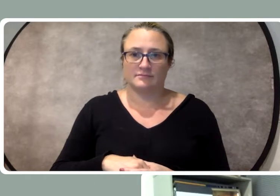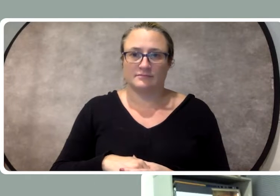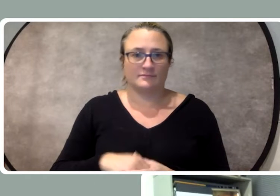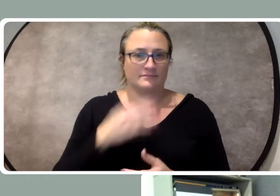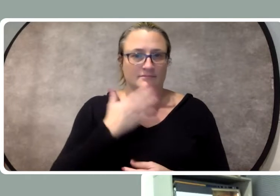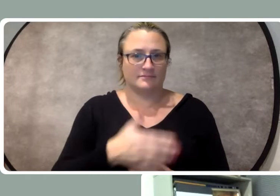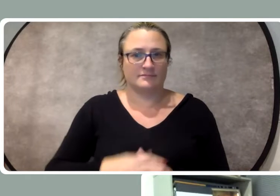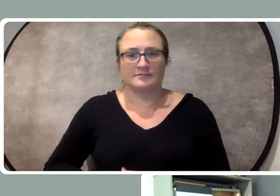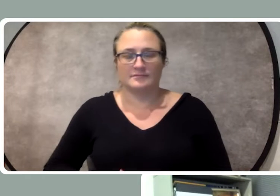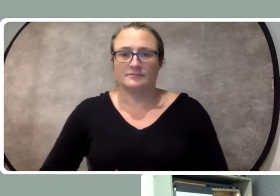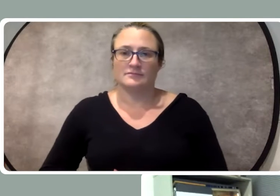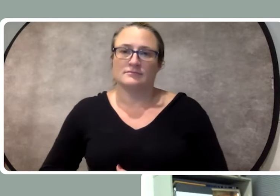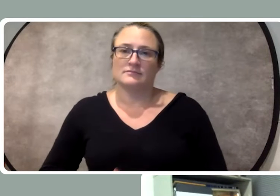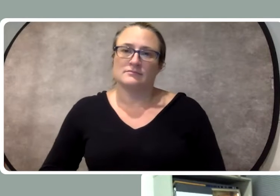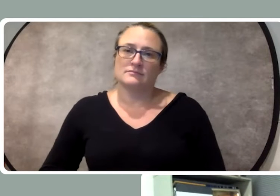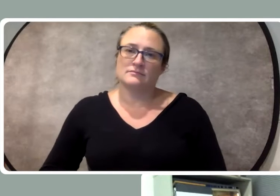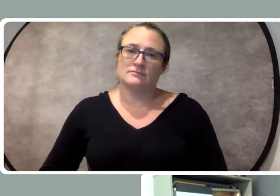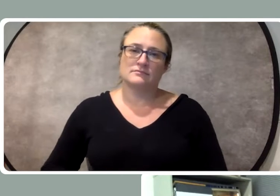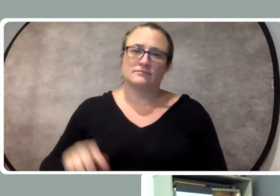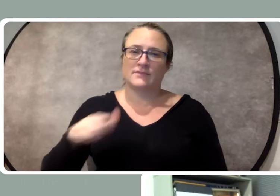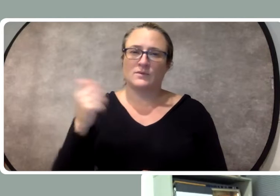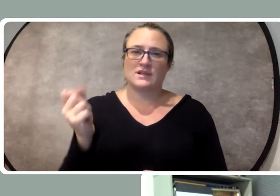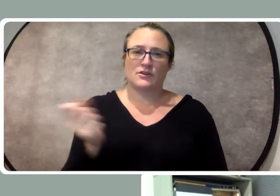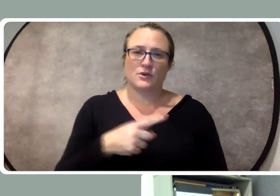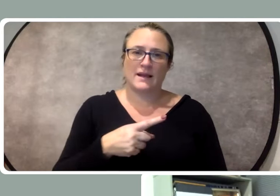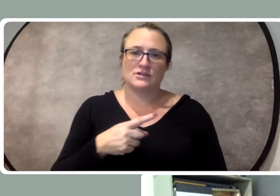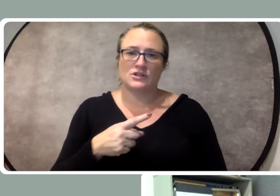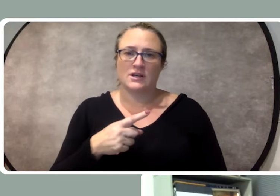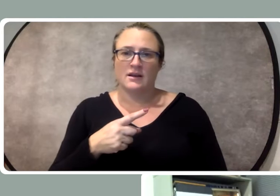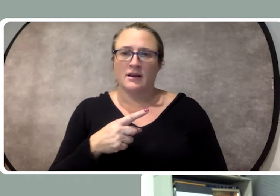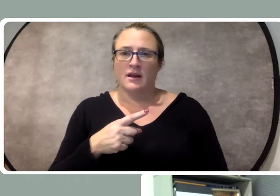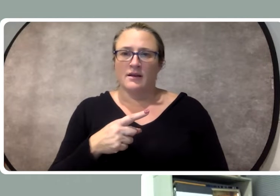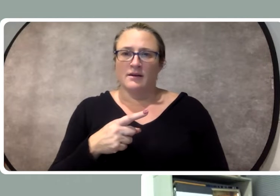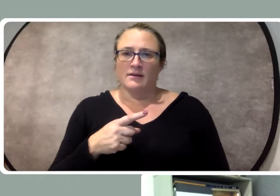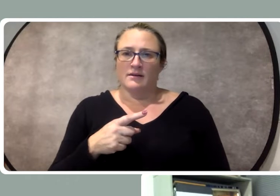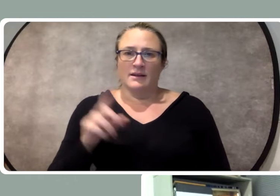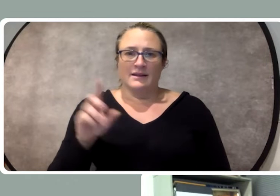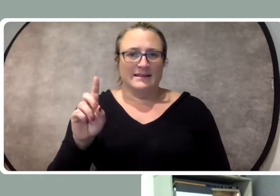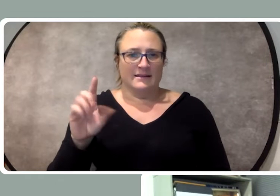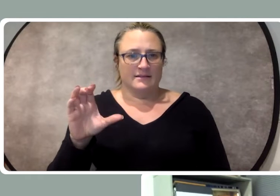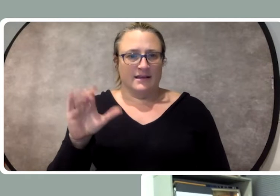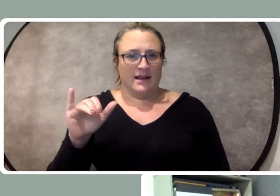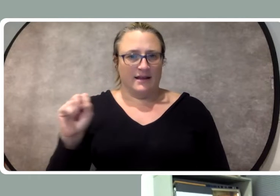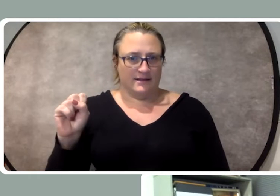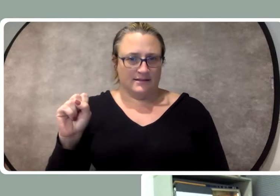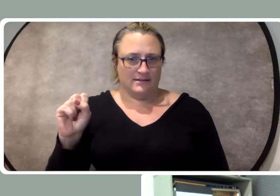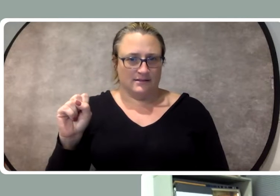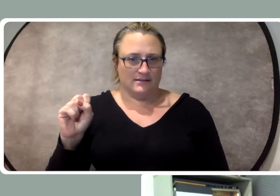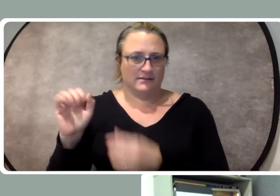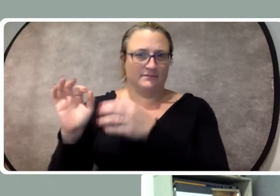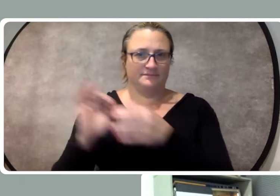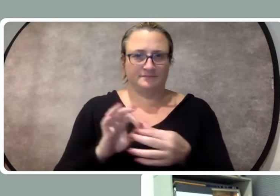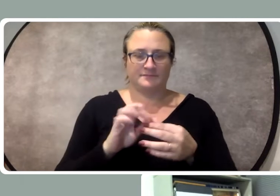Thank you. There was another question about DCIS and triple negative